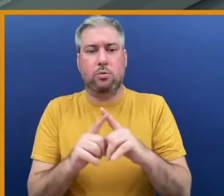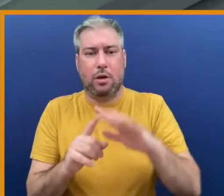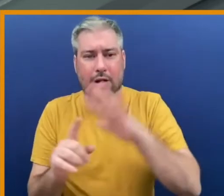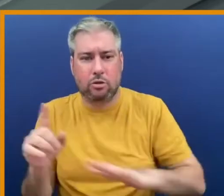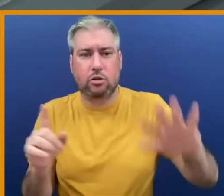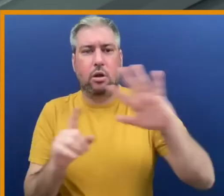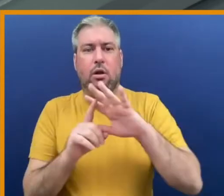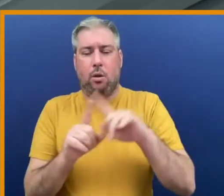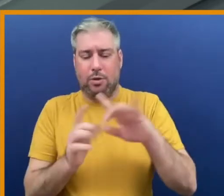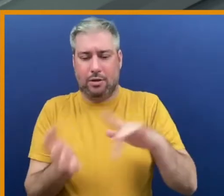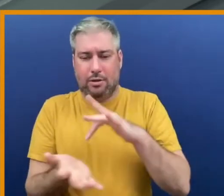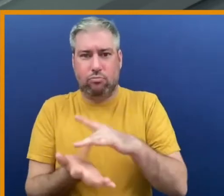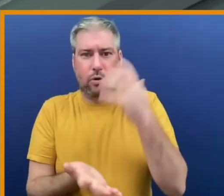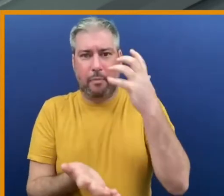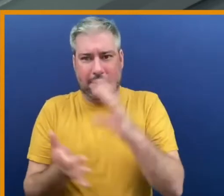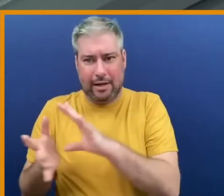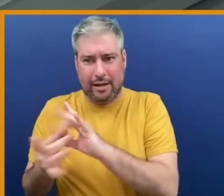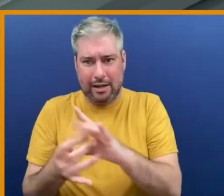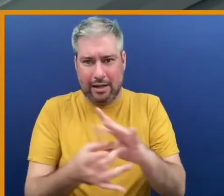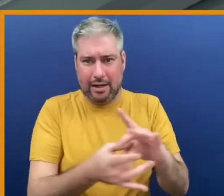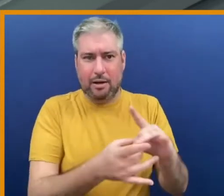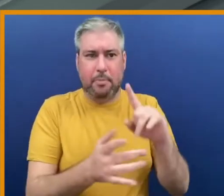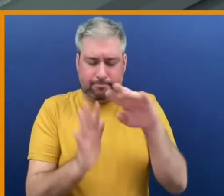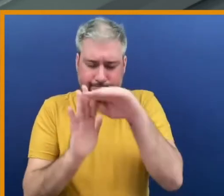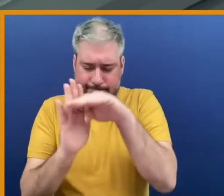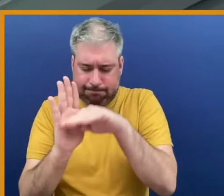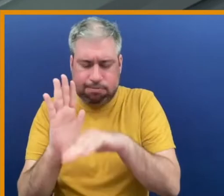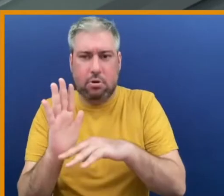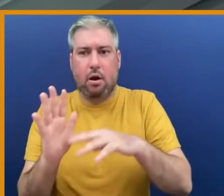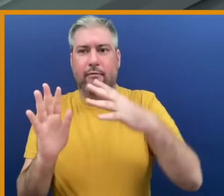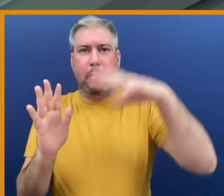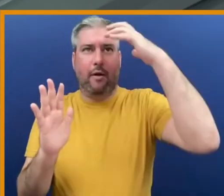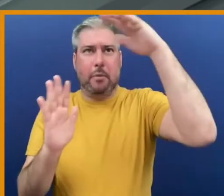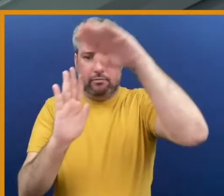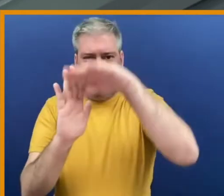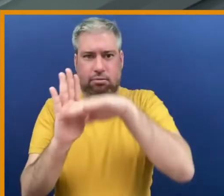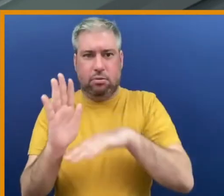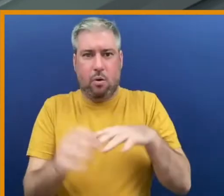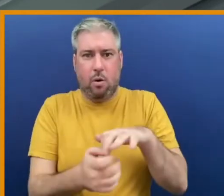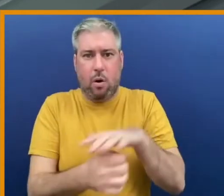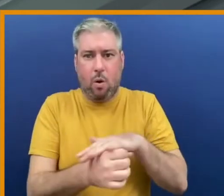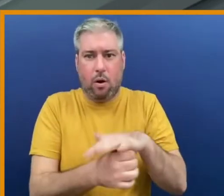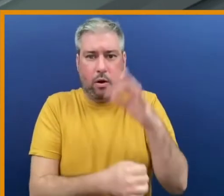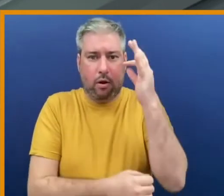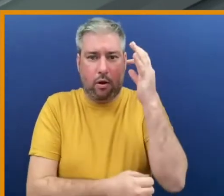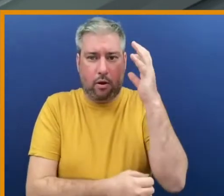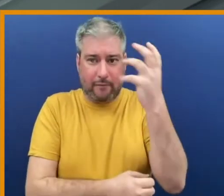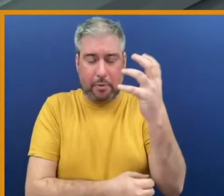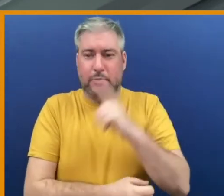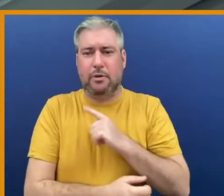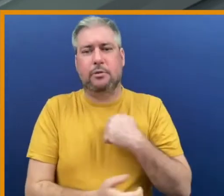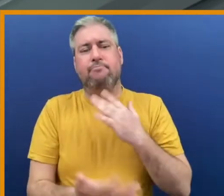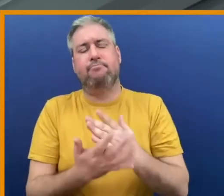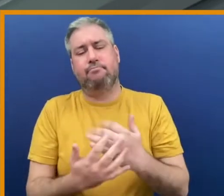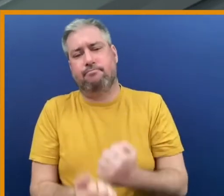to local government. Because I'm absolutely passionate about the role that we can play at local government